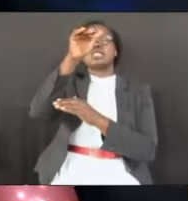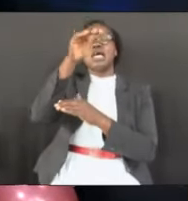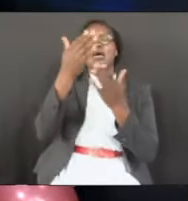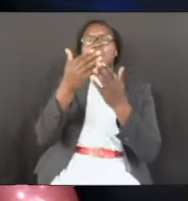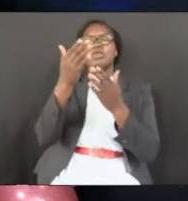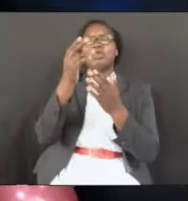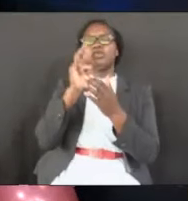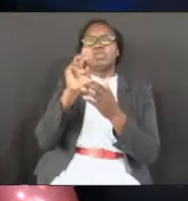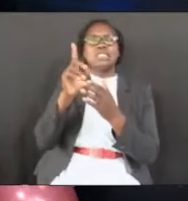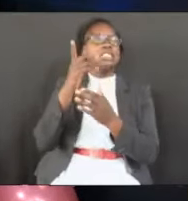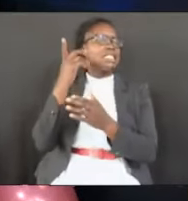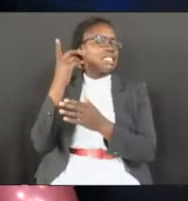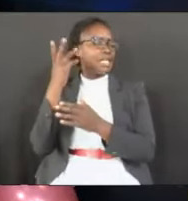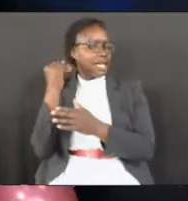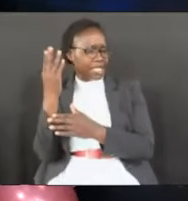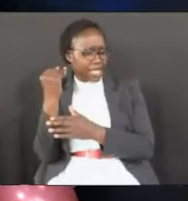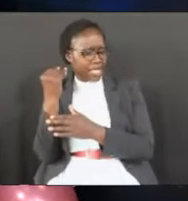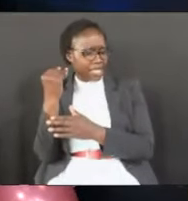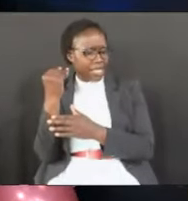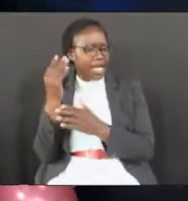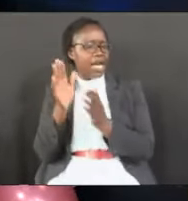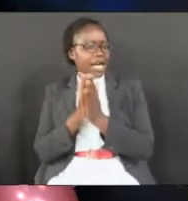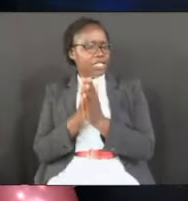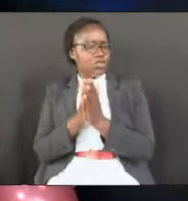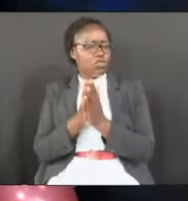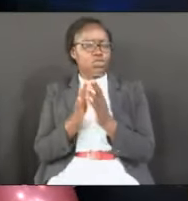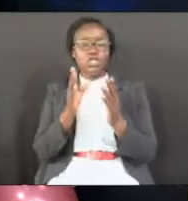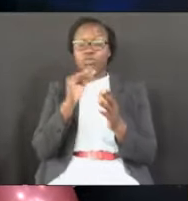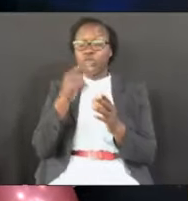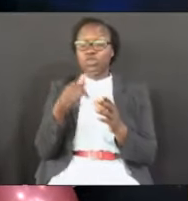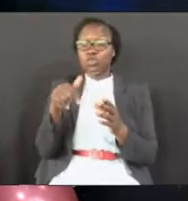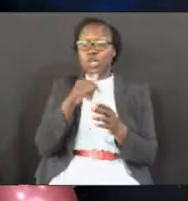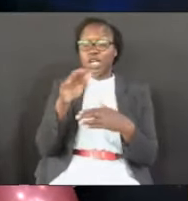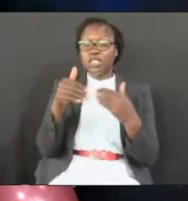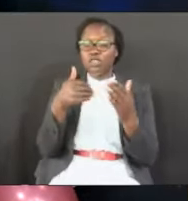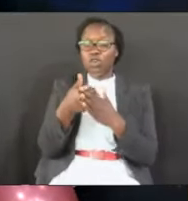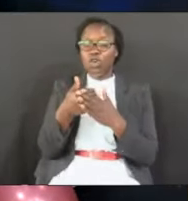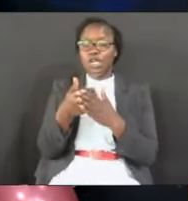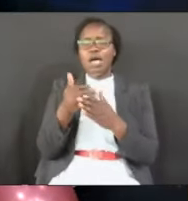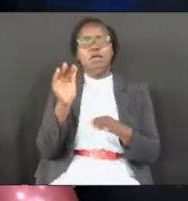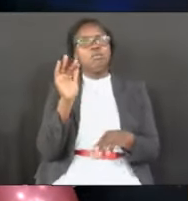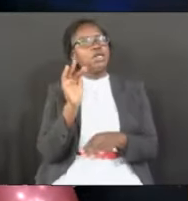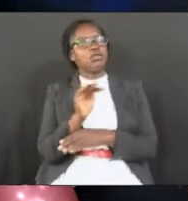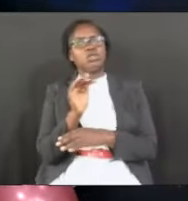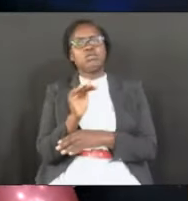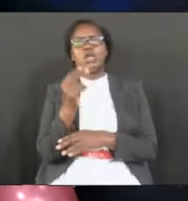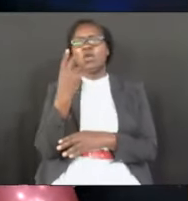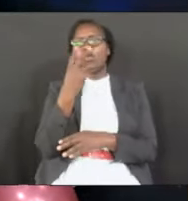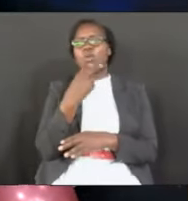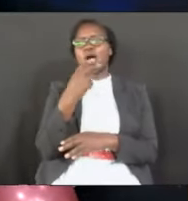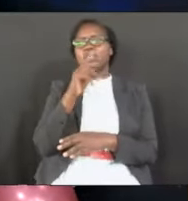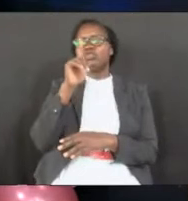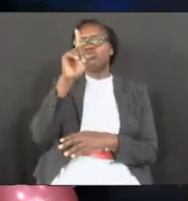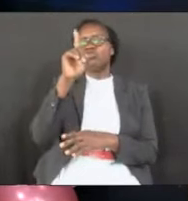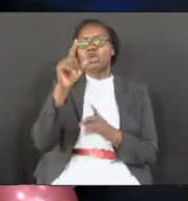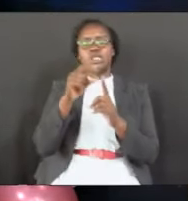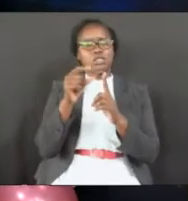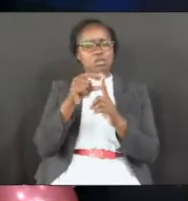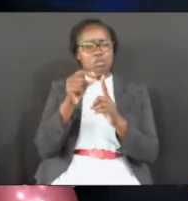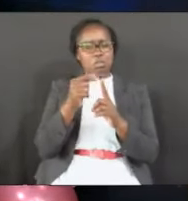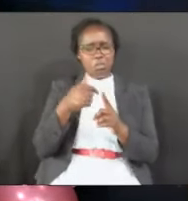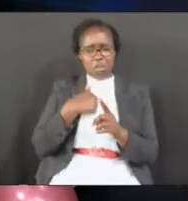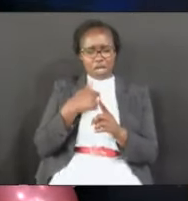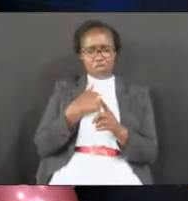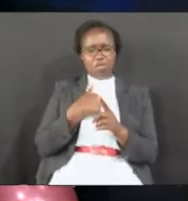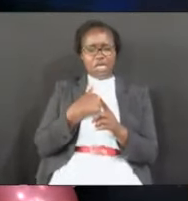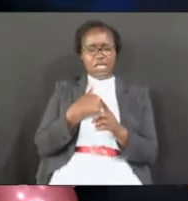seen and heard as you speak to us all. My request, Father, is that you may put your words into my mouth and order my lips to